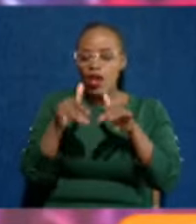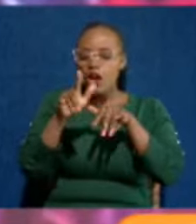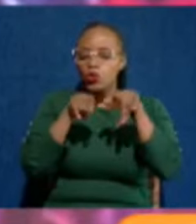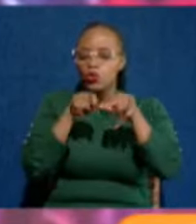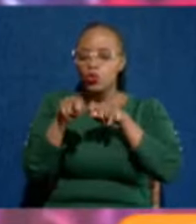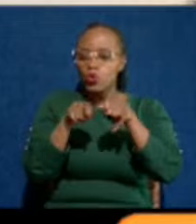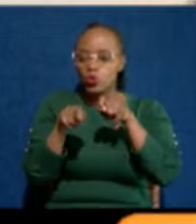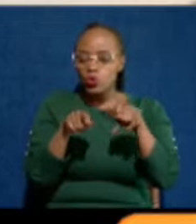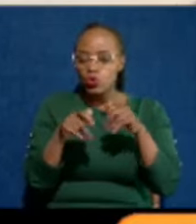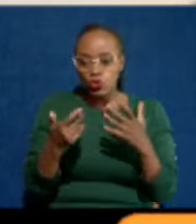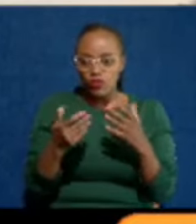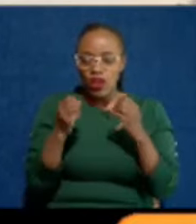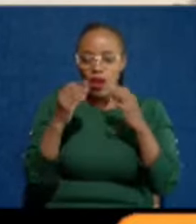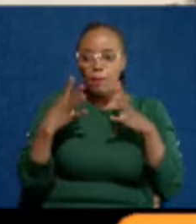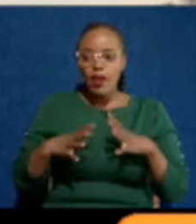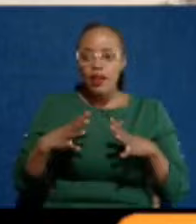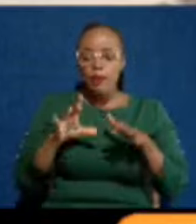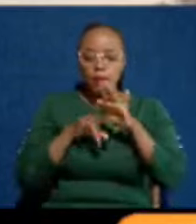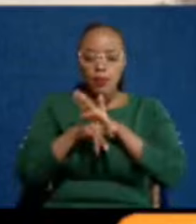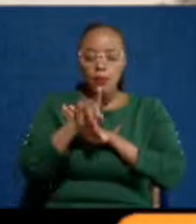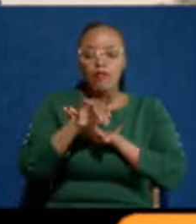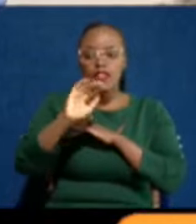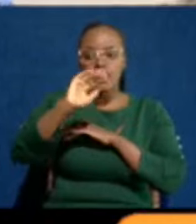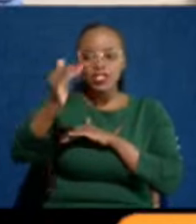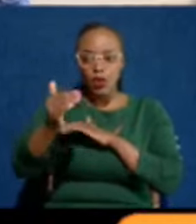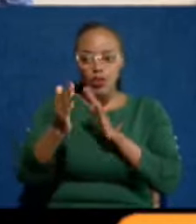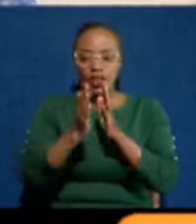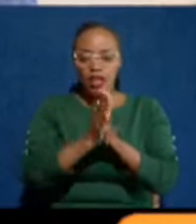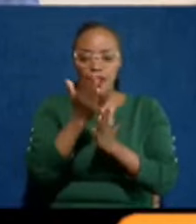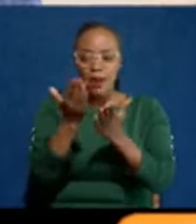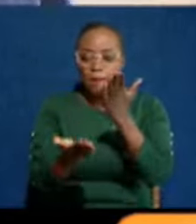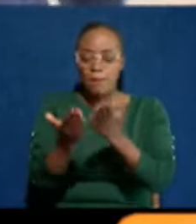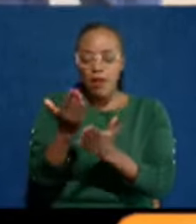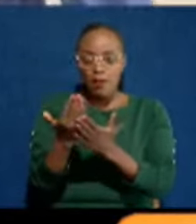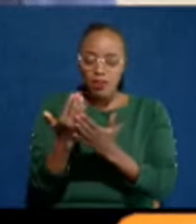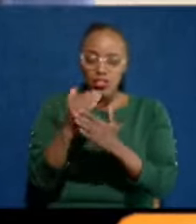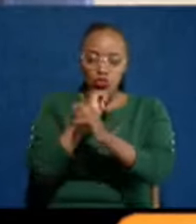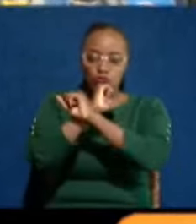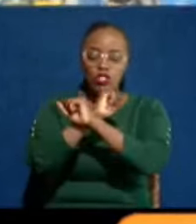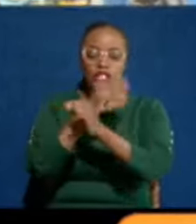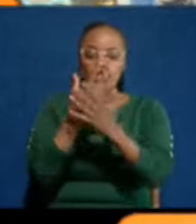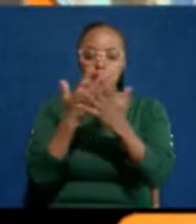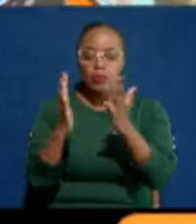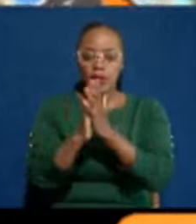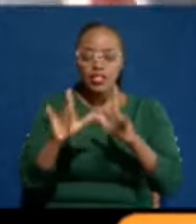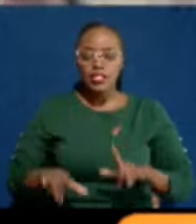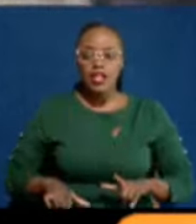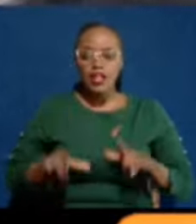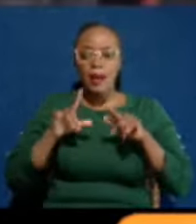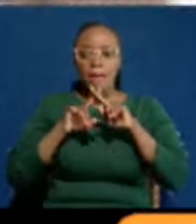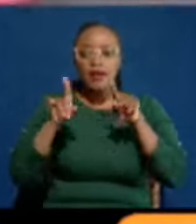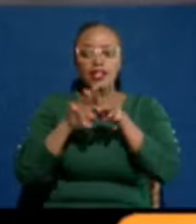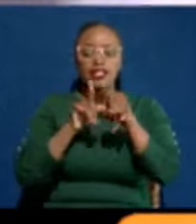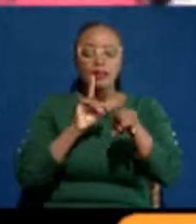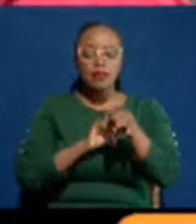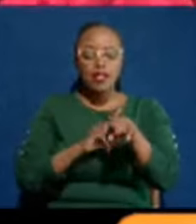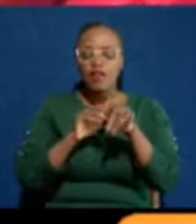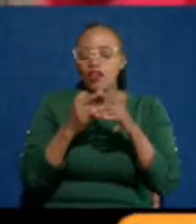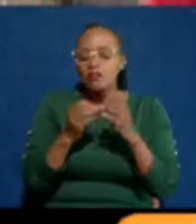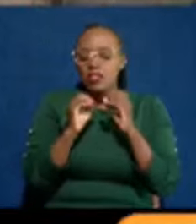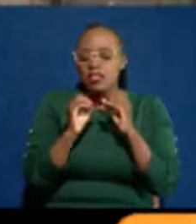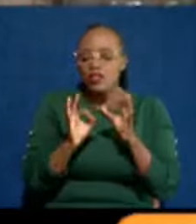controlling how many people can get into the city, probably in the name of protecting property and lives. But at the same time, how